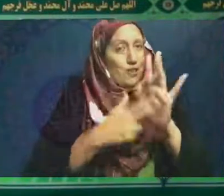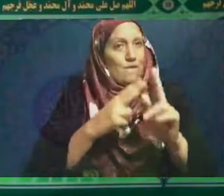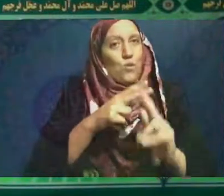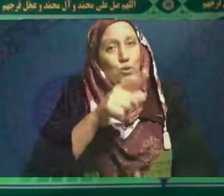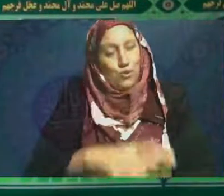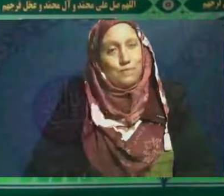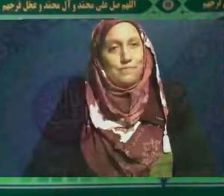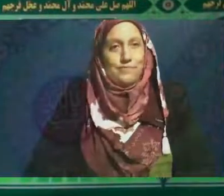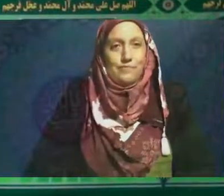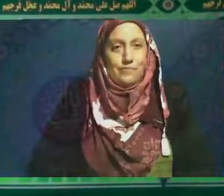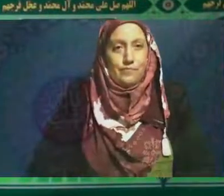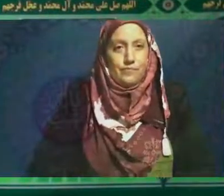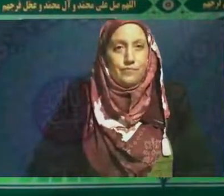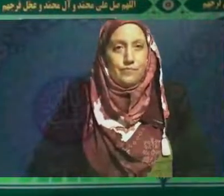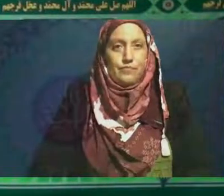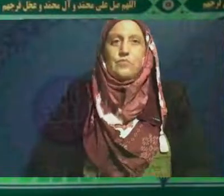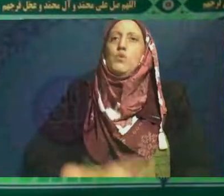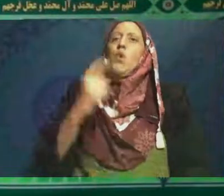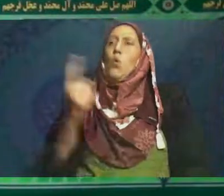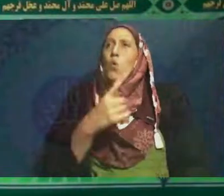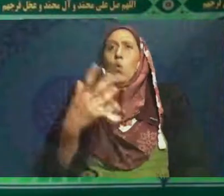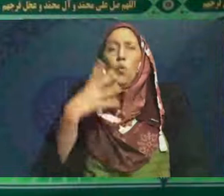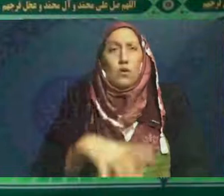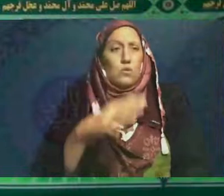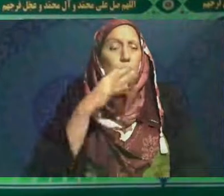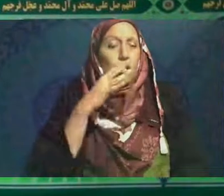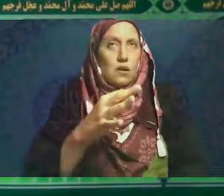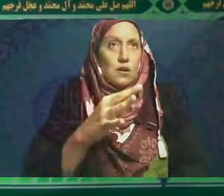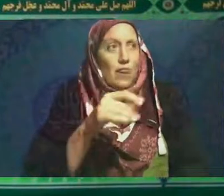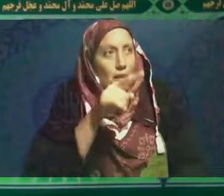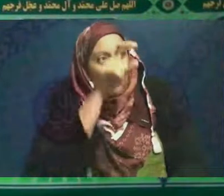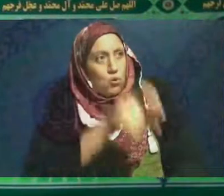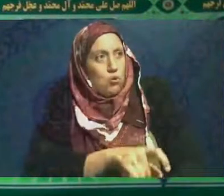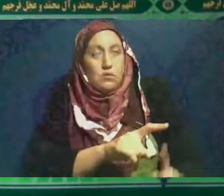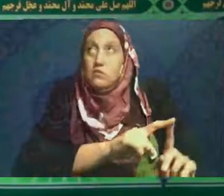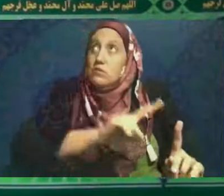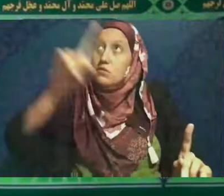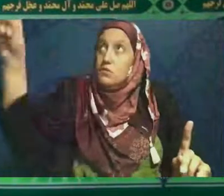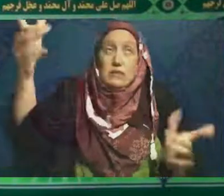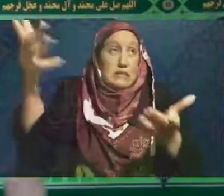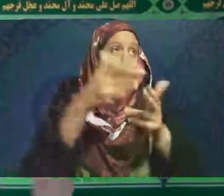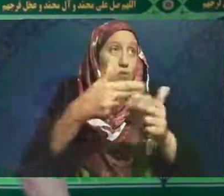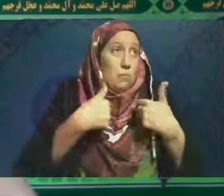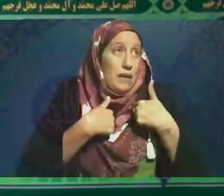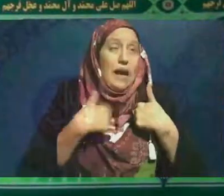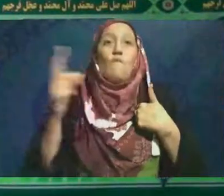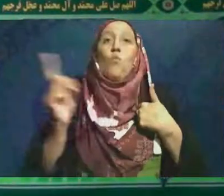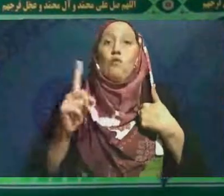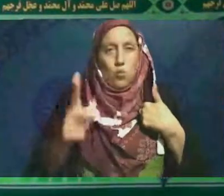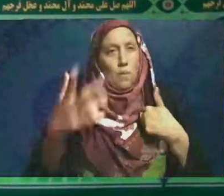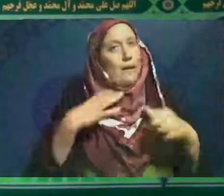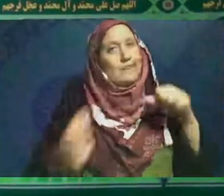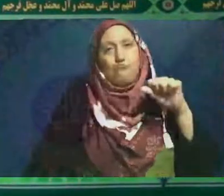I will tell you, is to regret, as the brothers of Yusuf regretted it. And then by the grace of